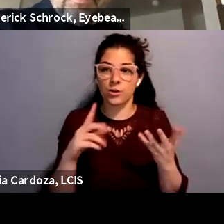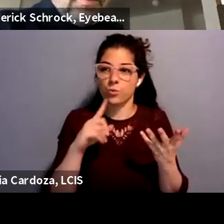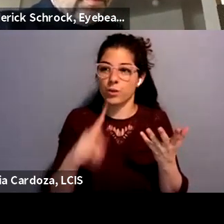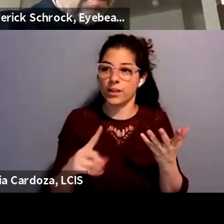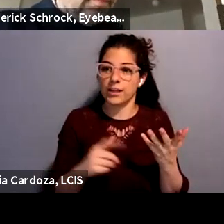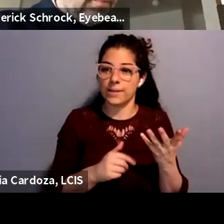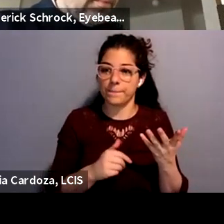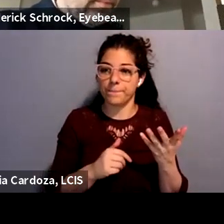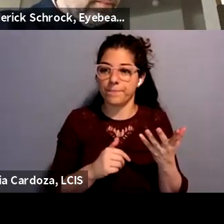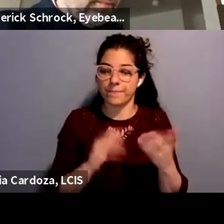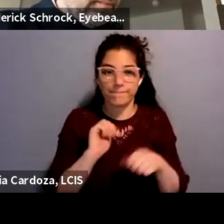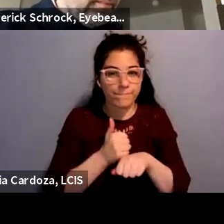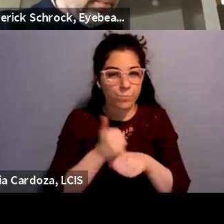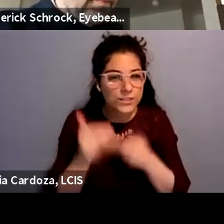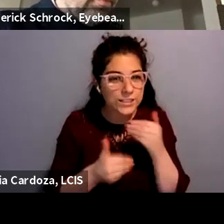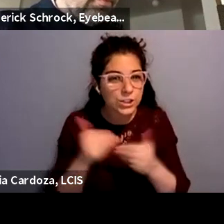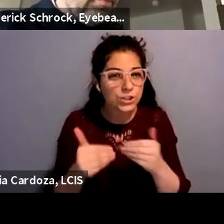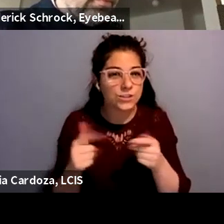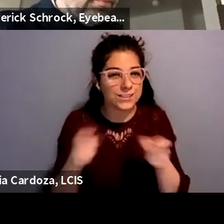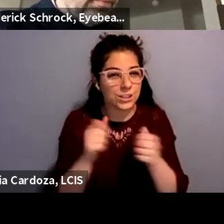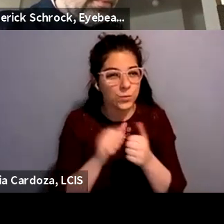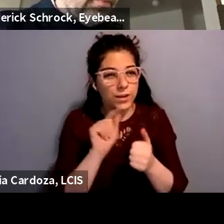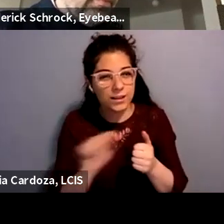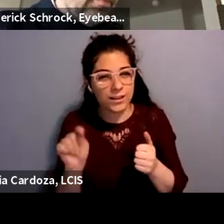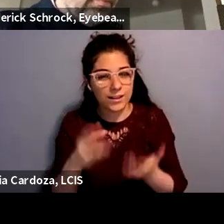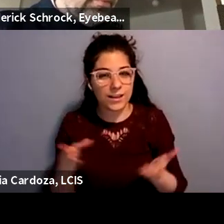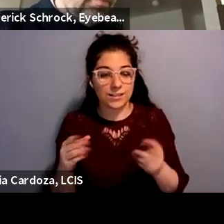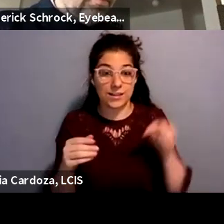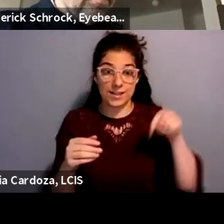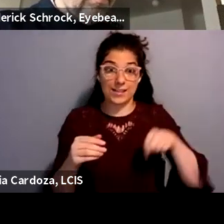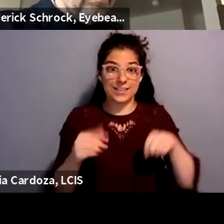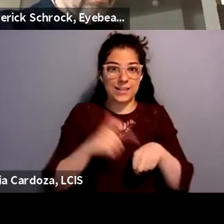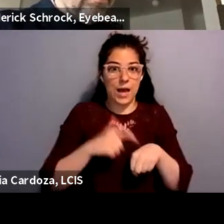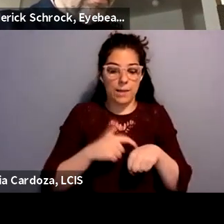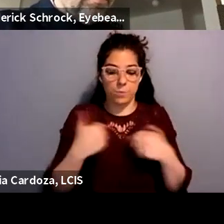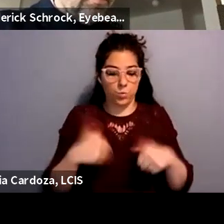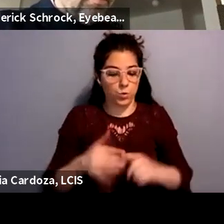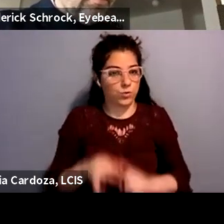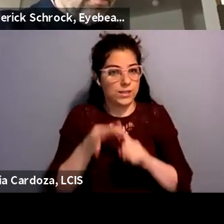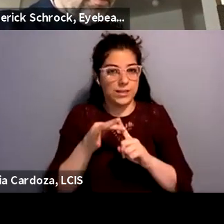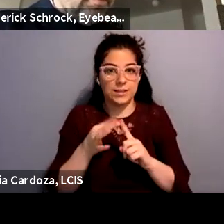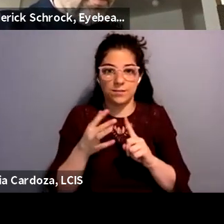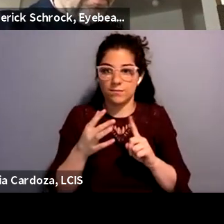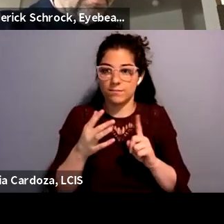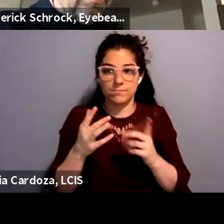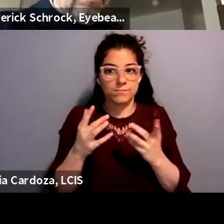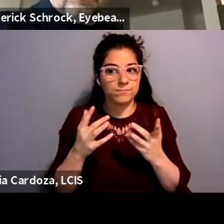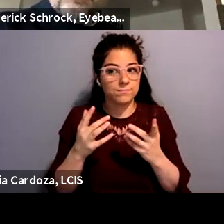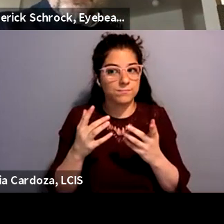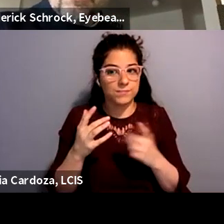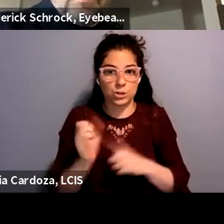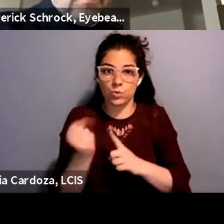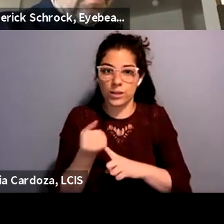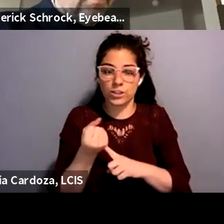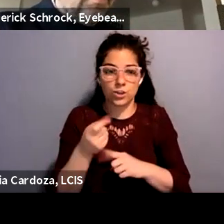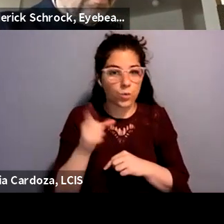putting in procedures to deal with things. This was a unique, once in a lifetime situation that you had